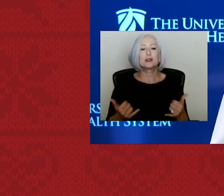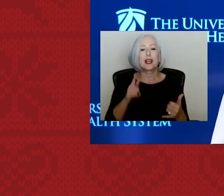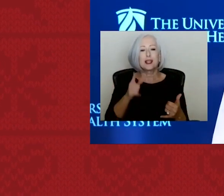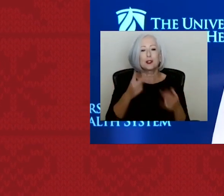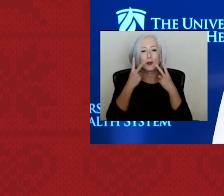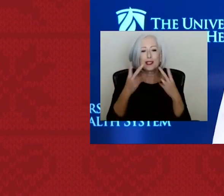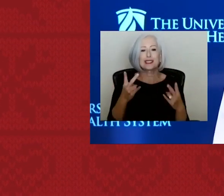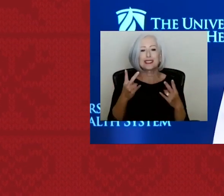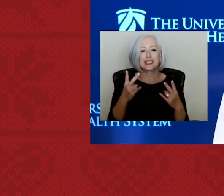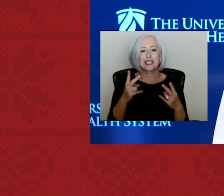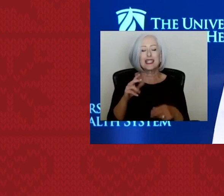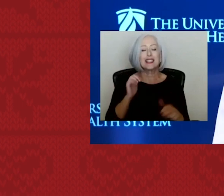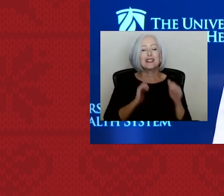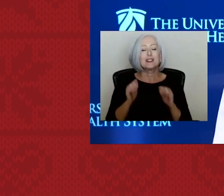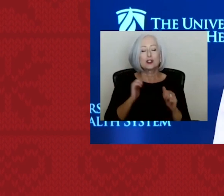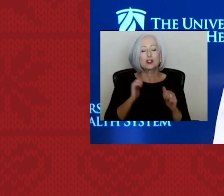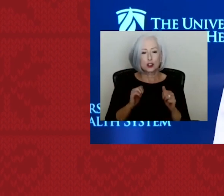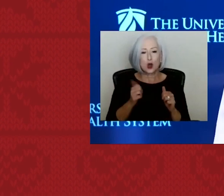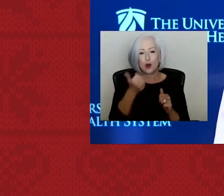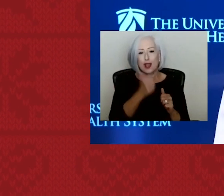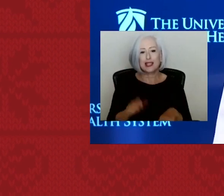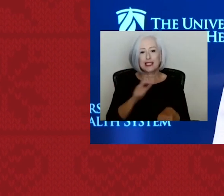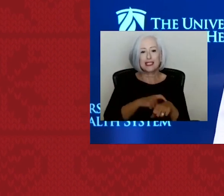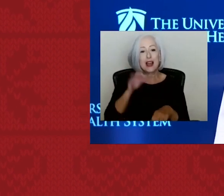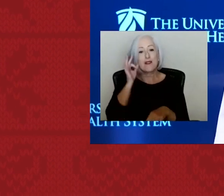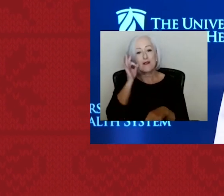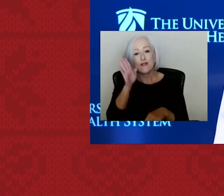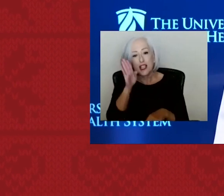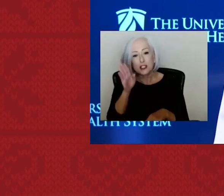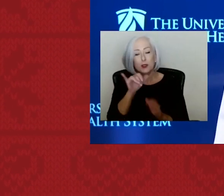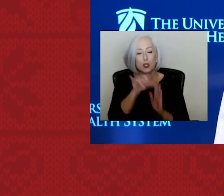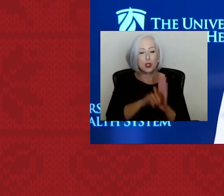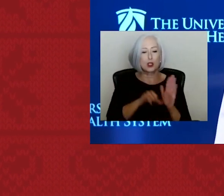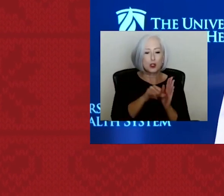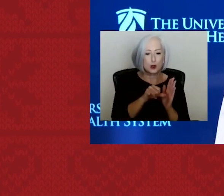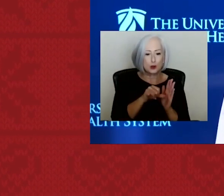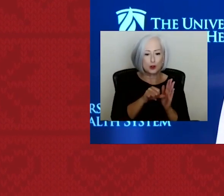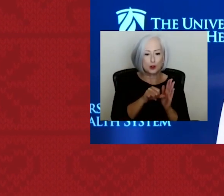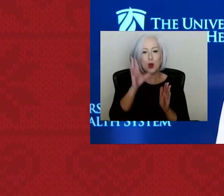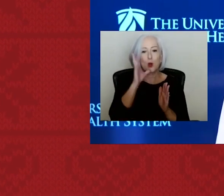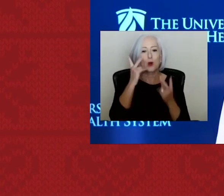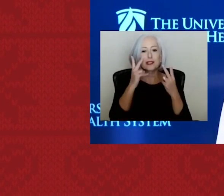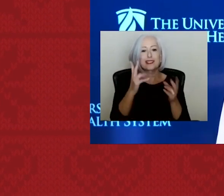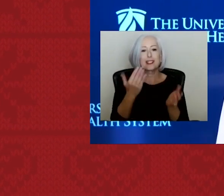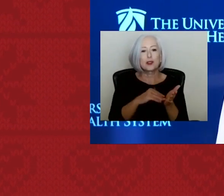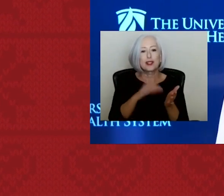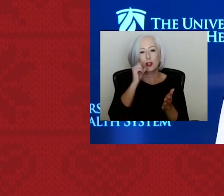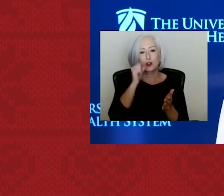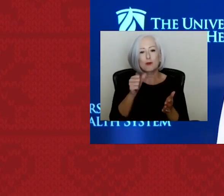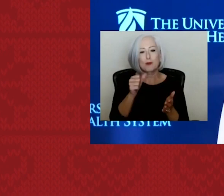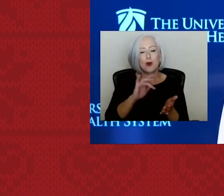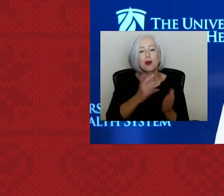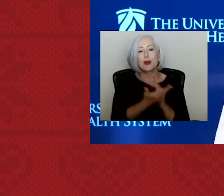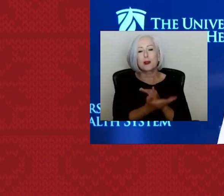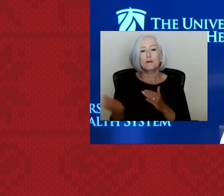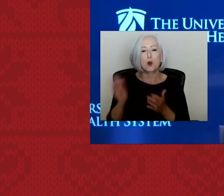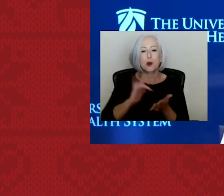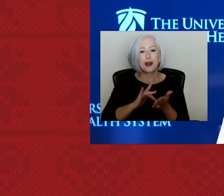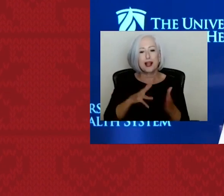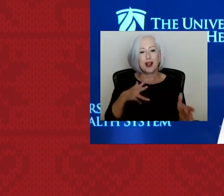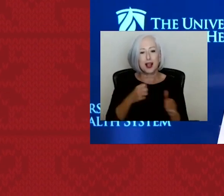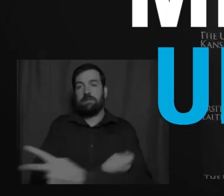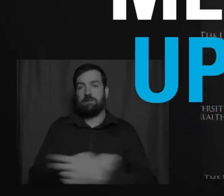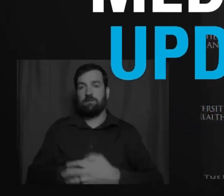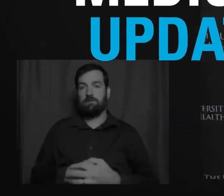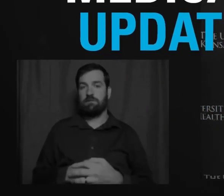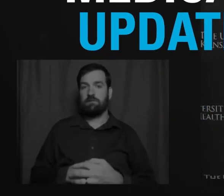by logging on to our Facebook page or YouTube channel. We'll be back tomorrow with the Morning Medical Update. Have a great day, and remember, stay safe